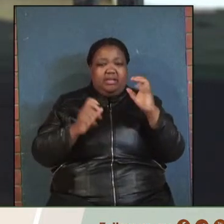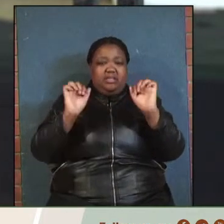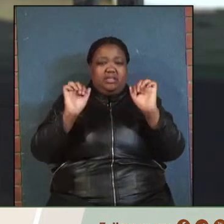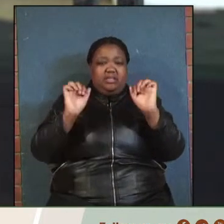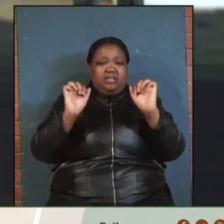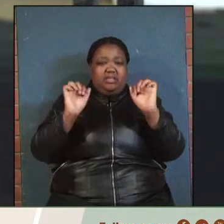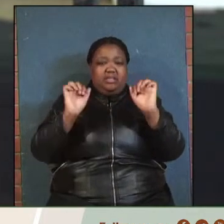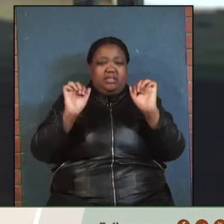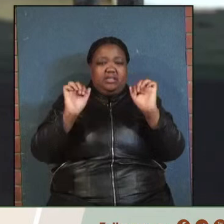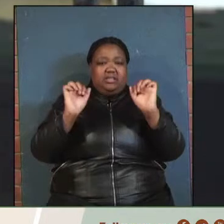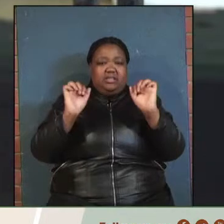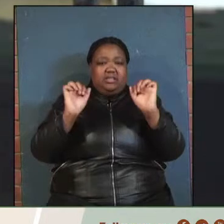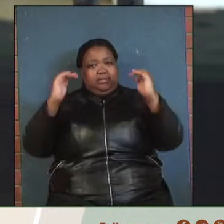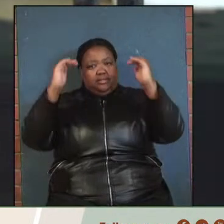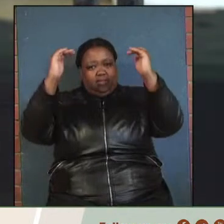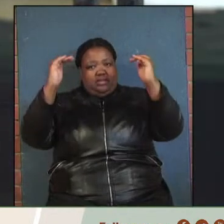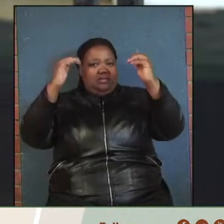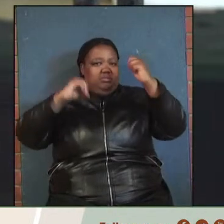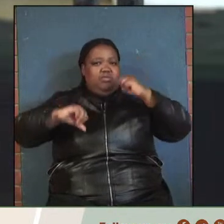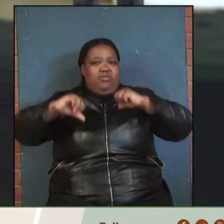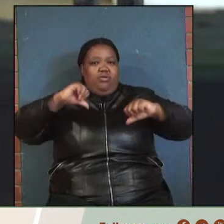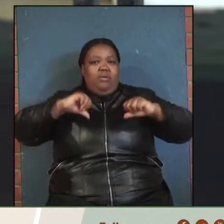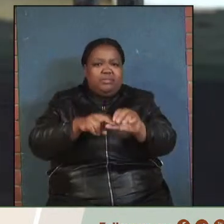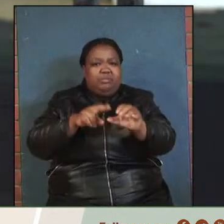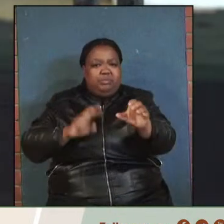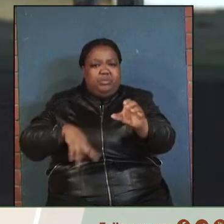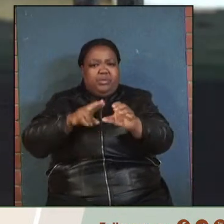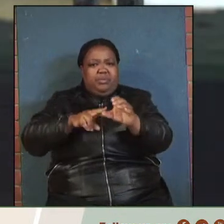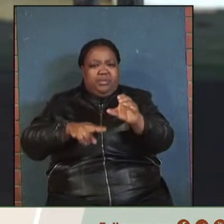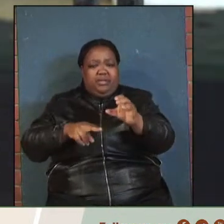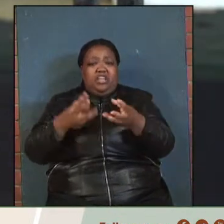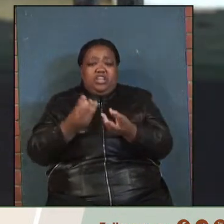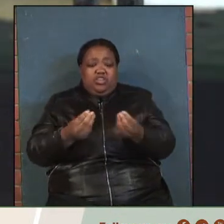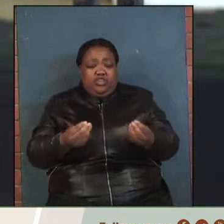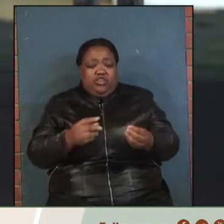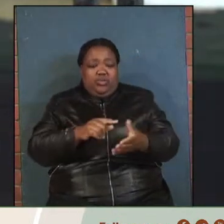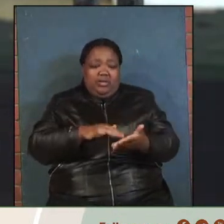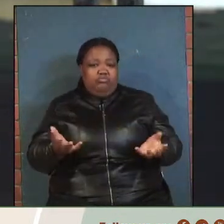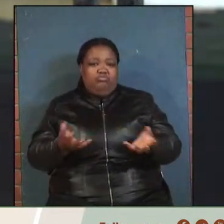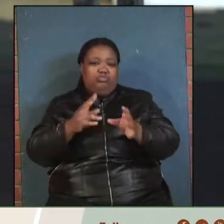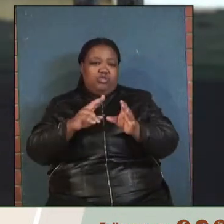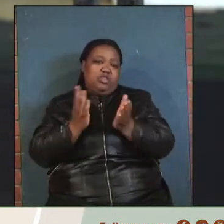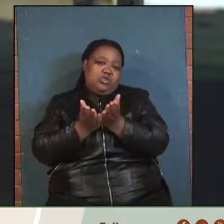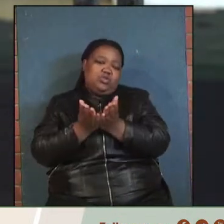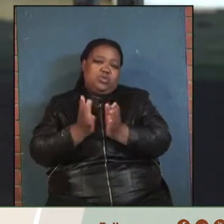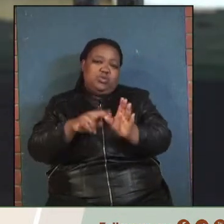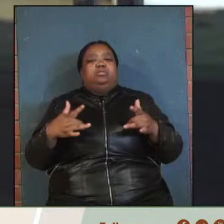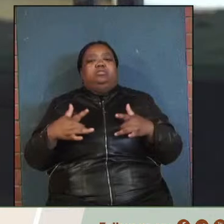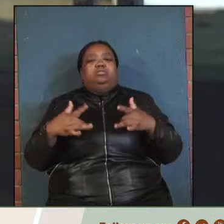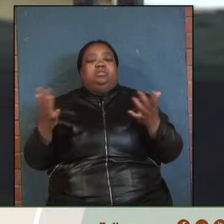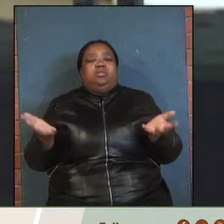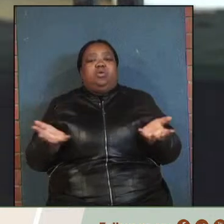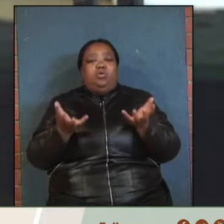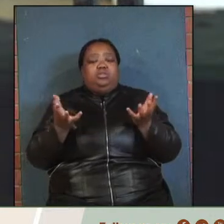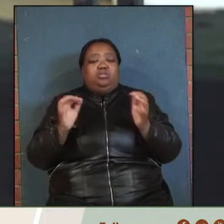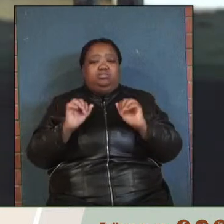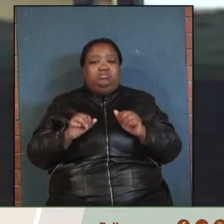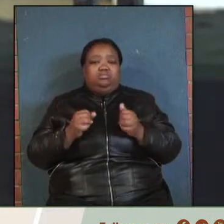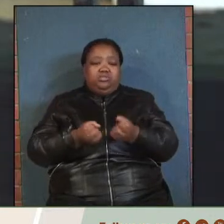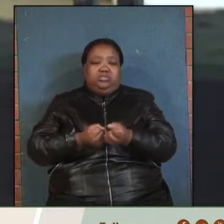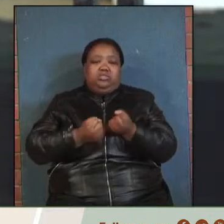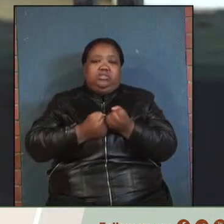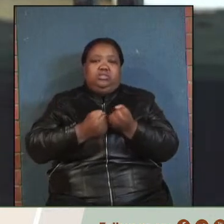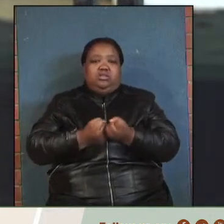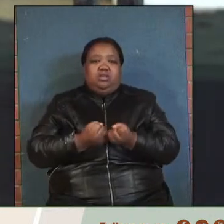high academic performance from these specific children, and for children that are in schools face a problem and are supporting